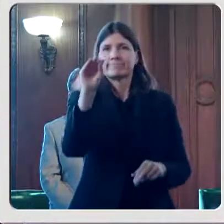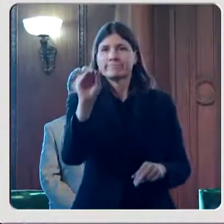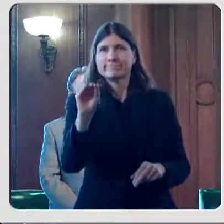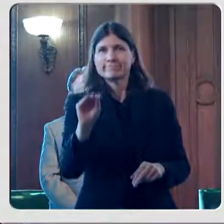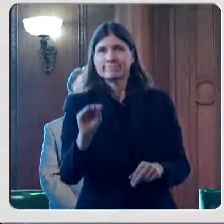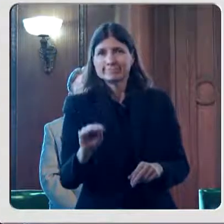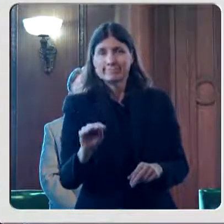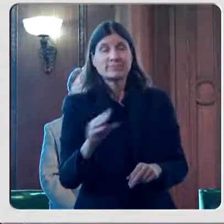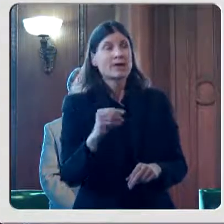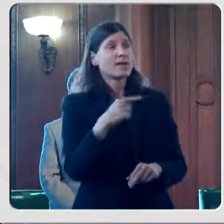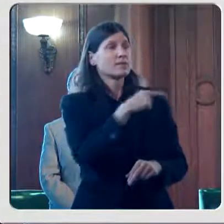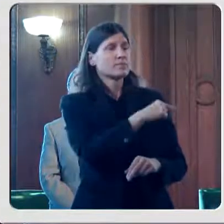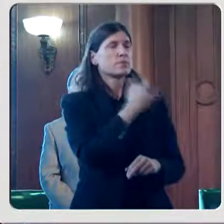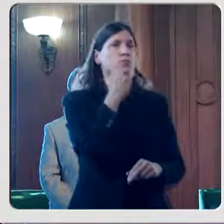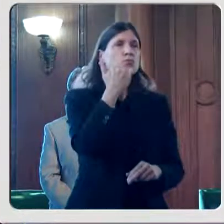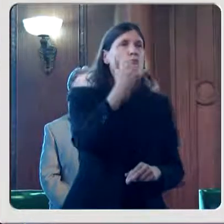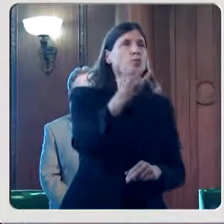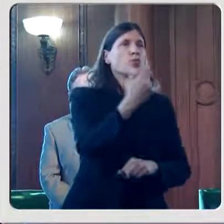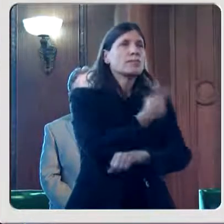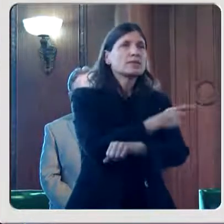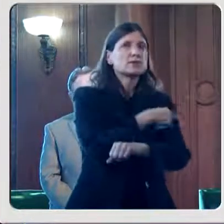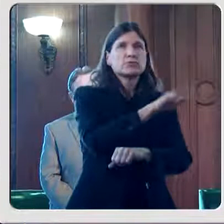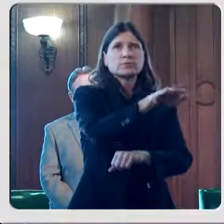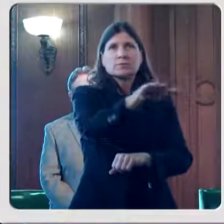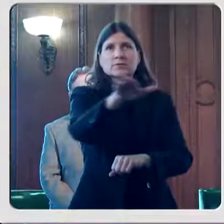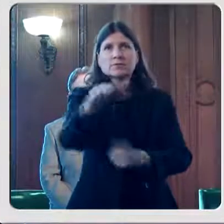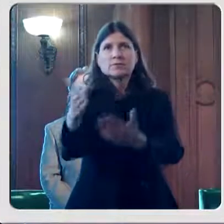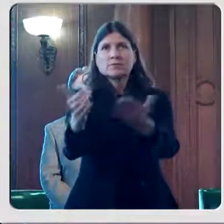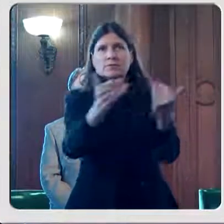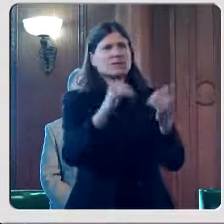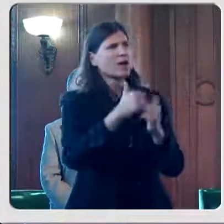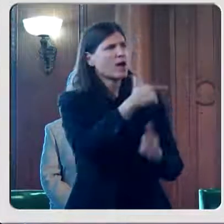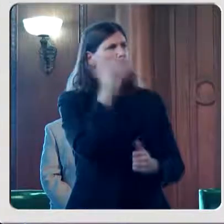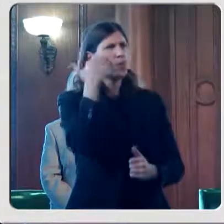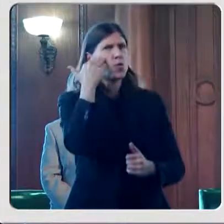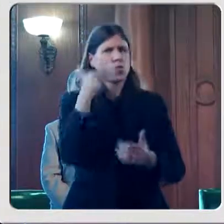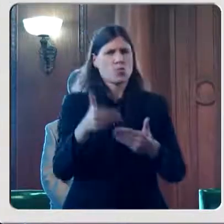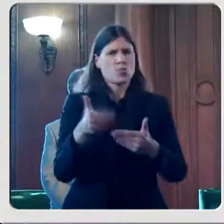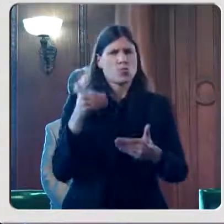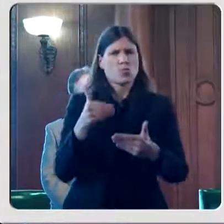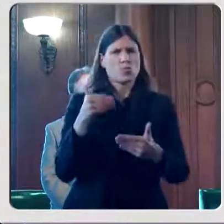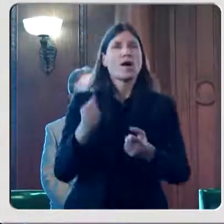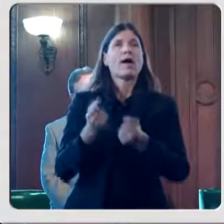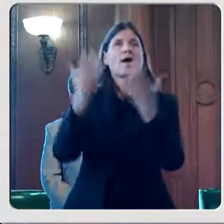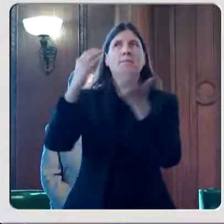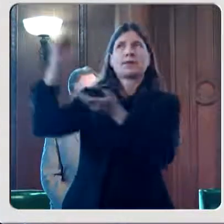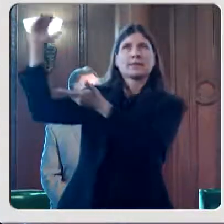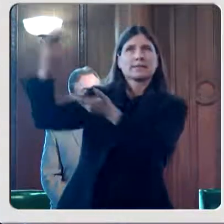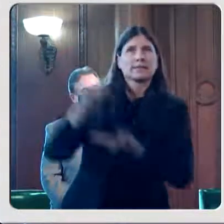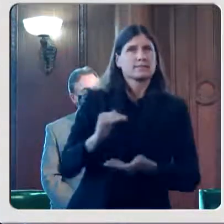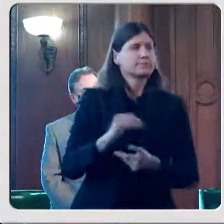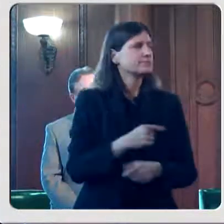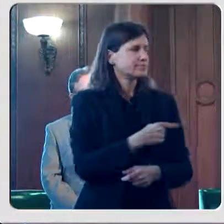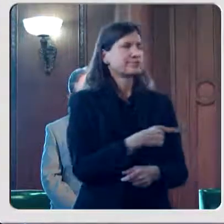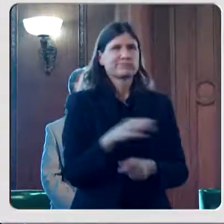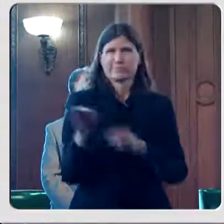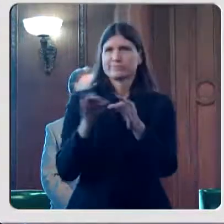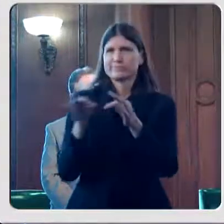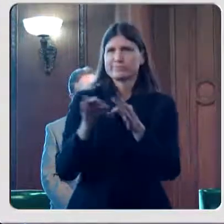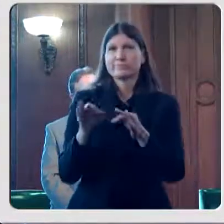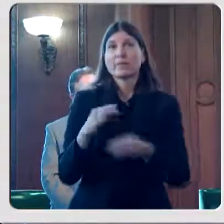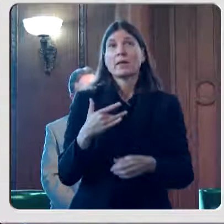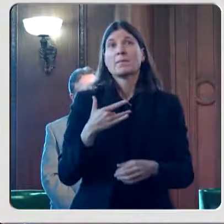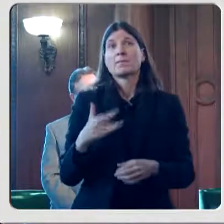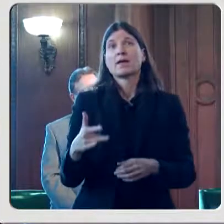So how far in advance does this work to know what you're getting? It typically for us has been a week-to-week thing to